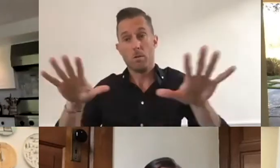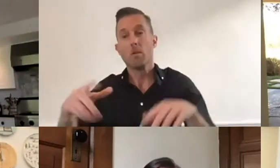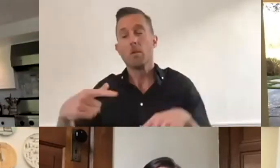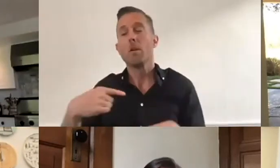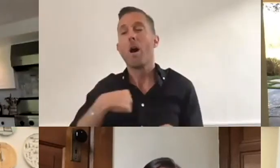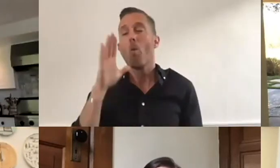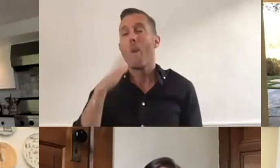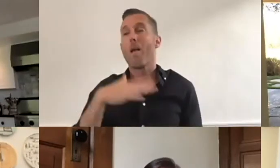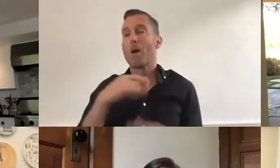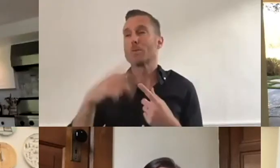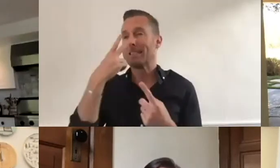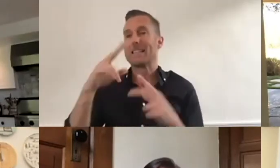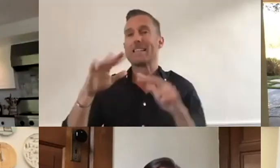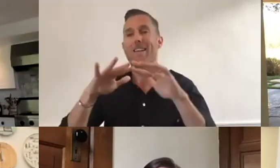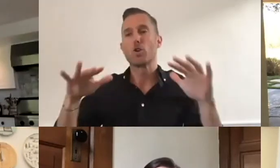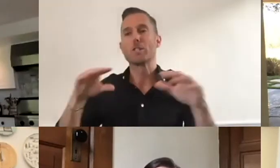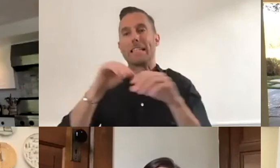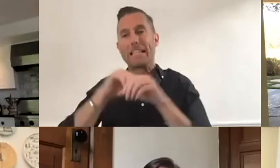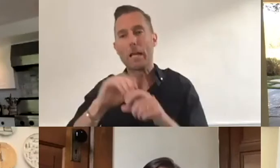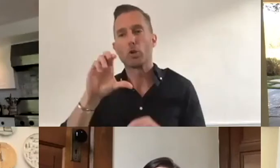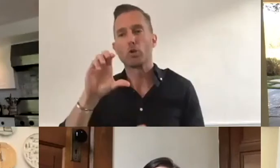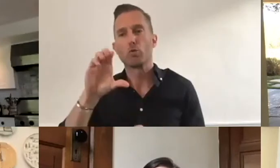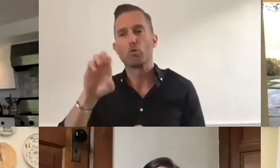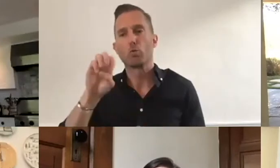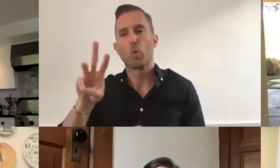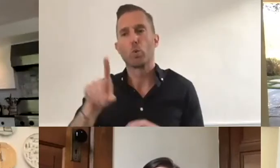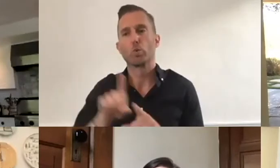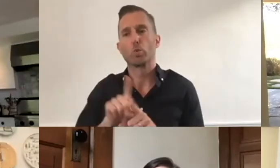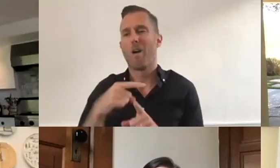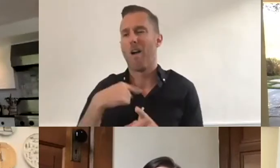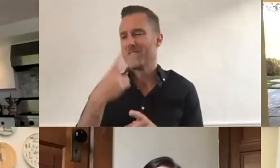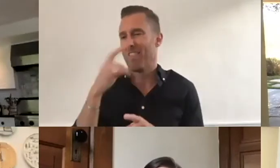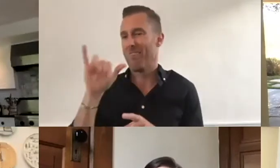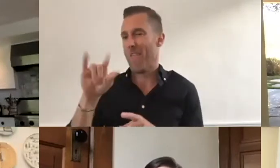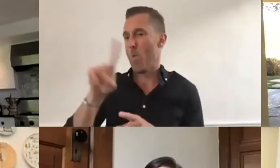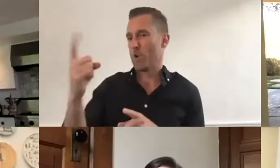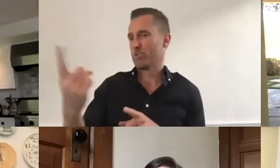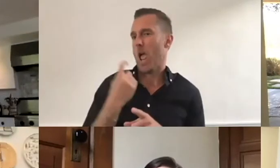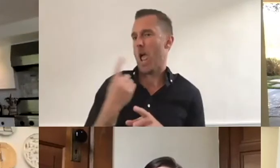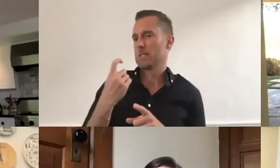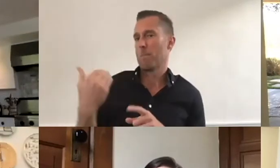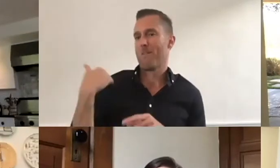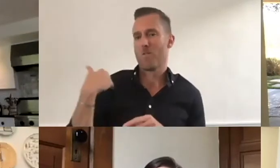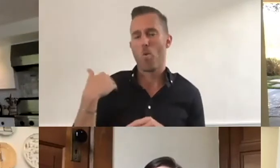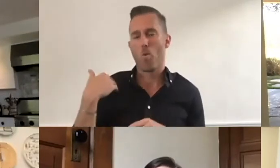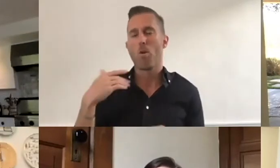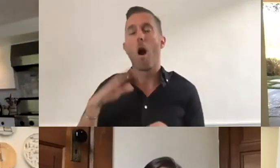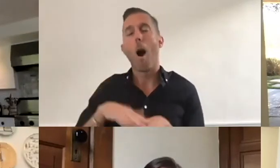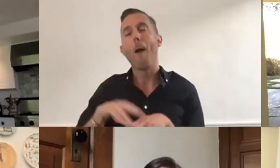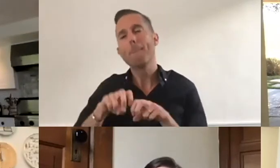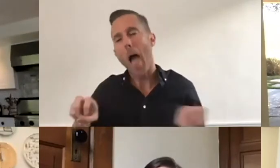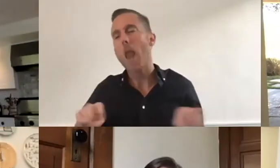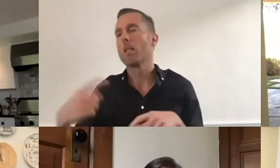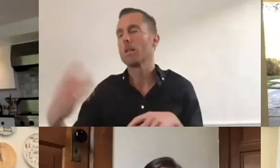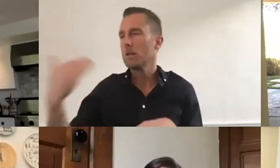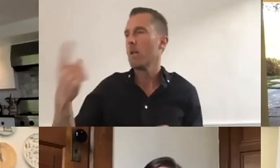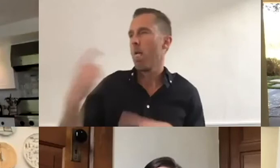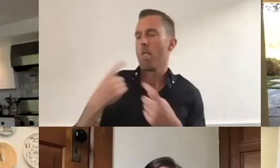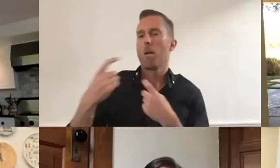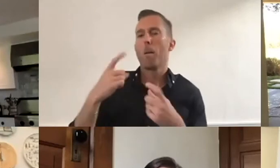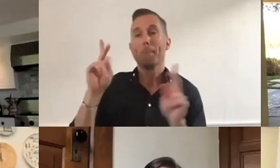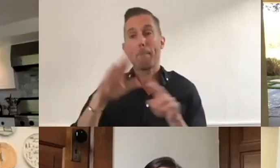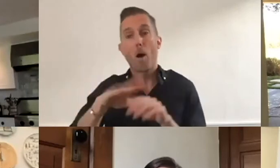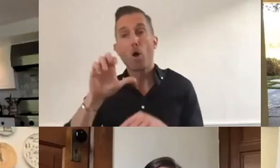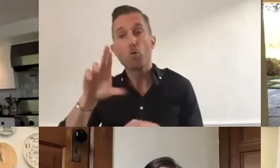And I've seen this question before on other panels I've been on over the years about people on the crew side of things saying, I want